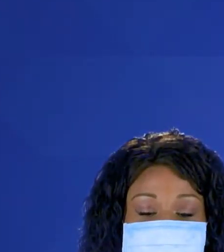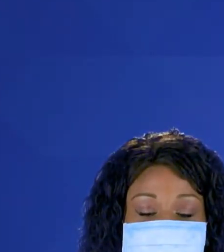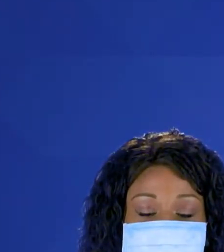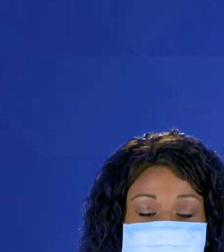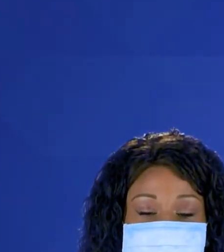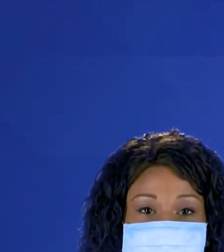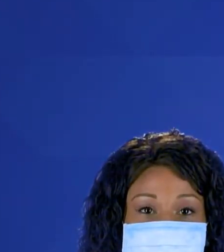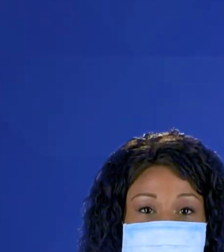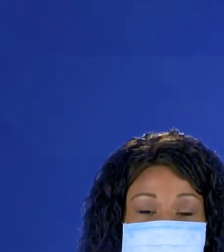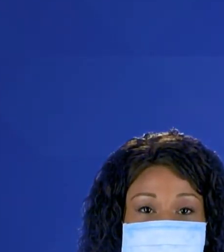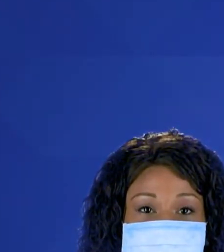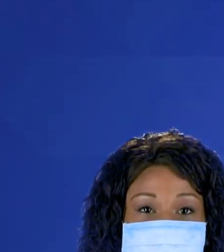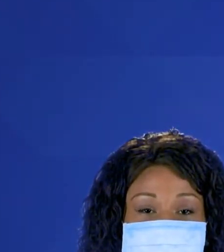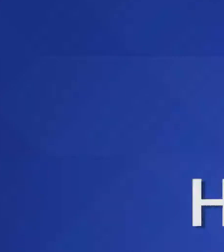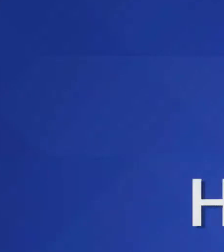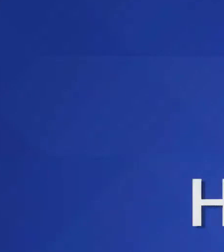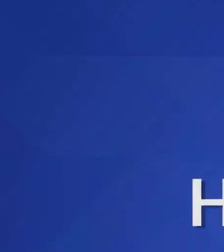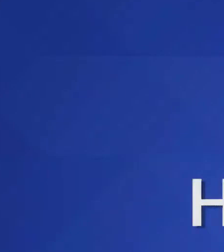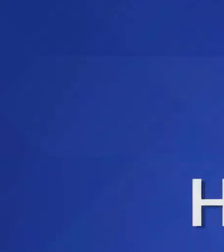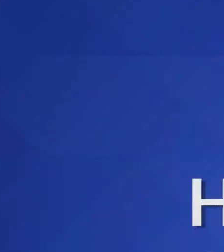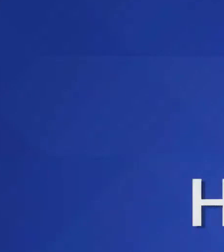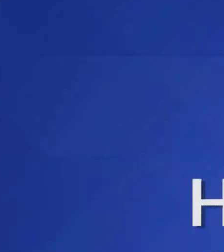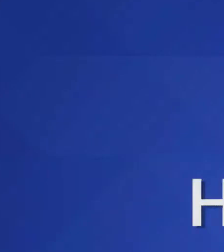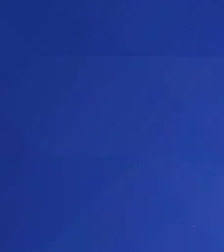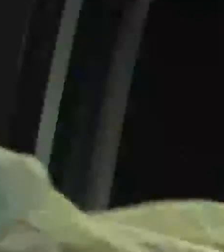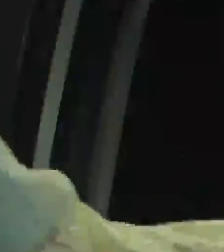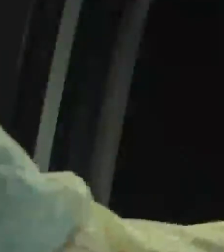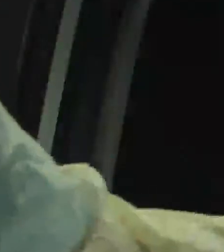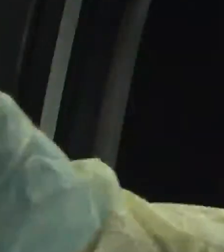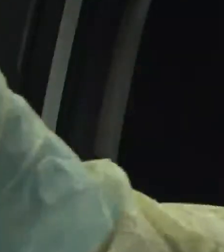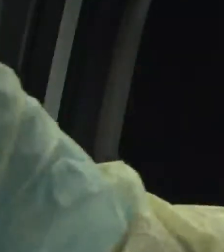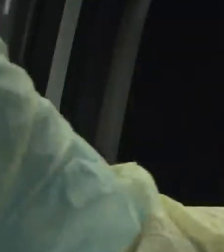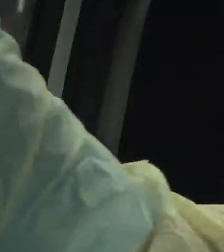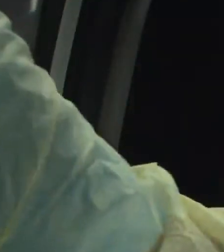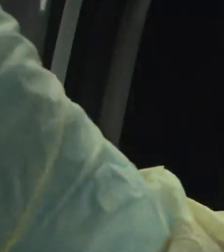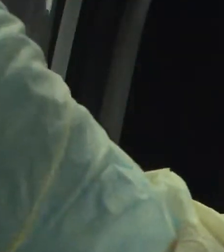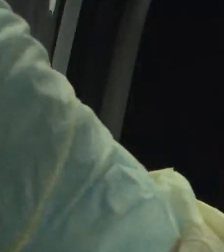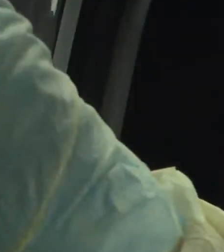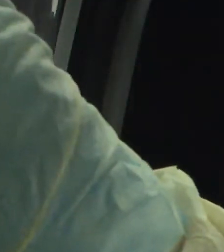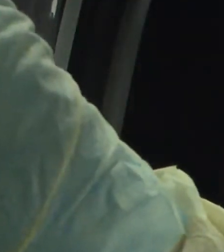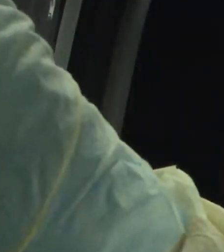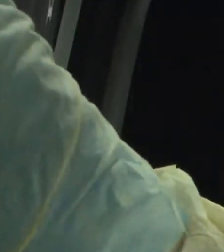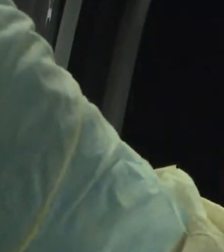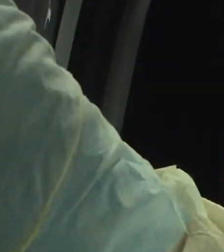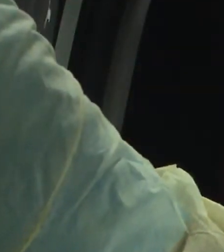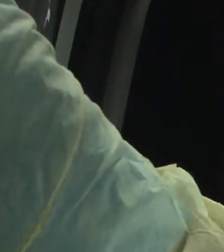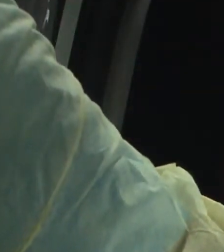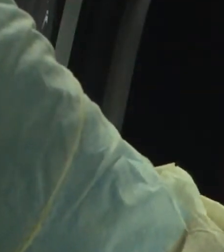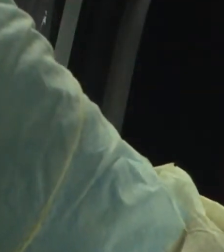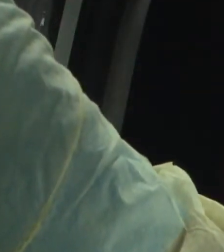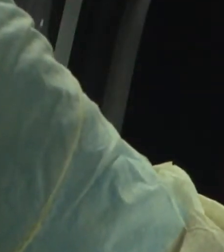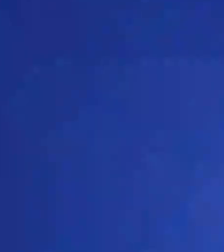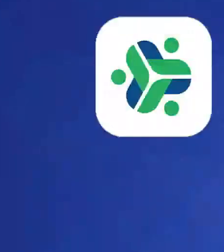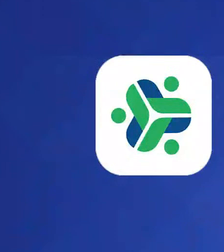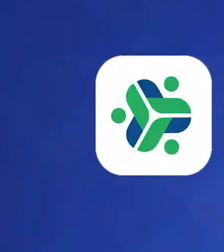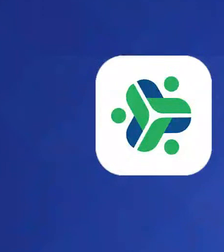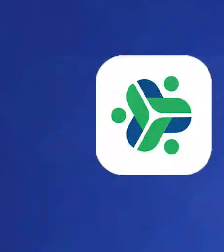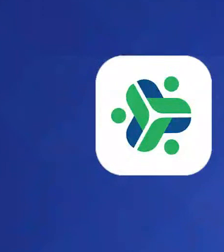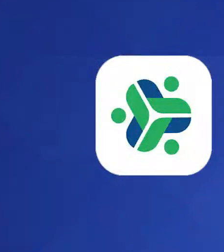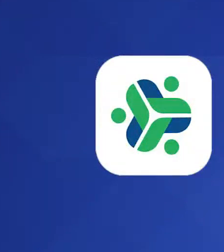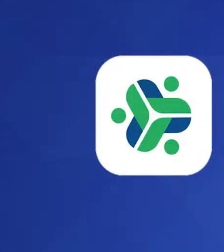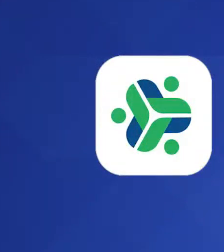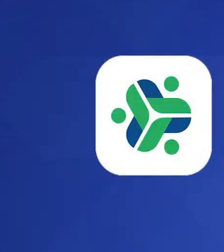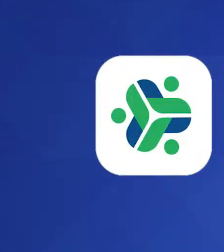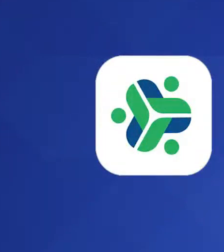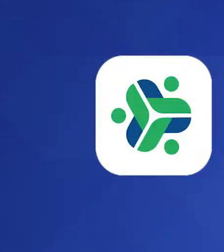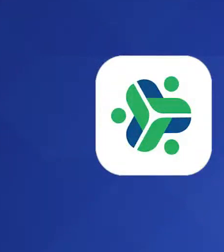the WeHealth Bermuda app today. How does the app work? After a person is tested, if they are positive for the coronavirus and have